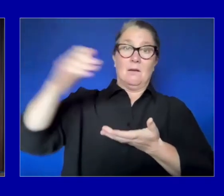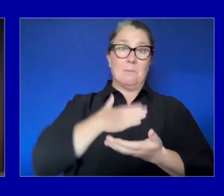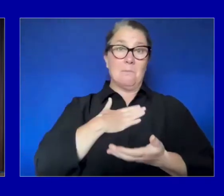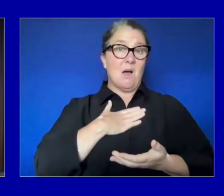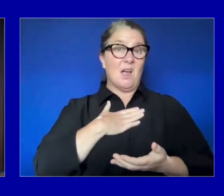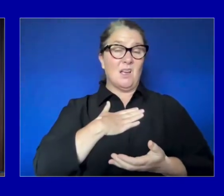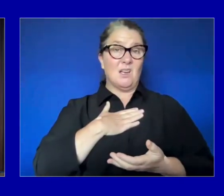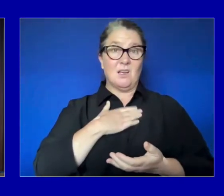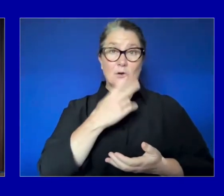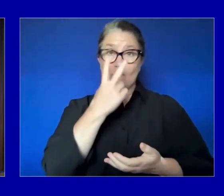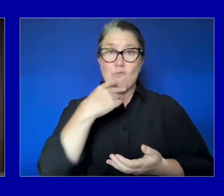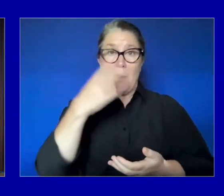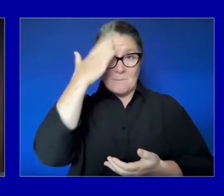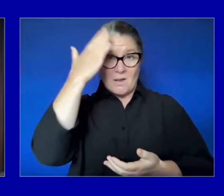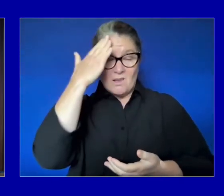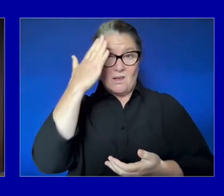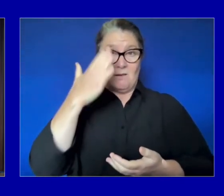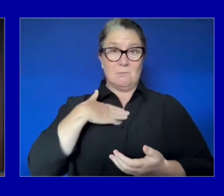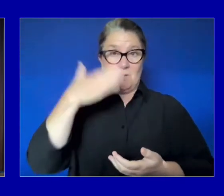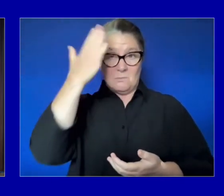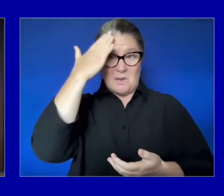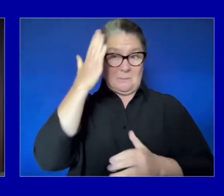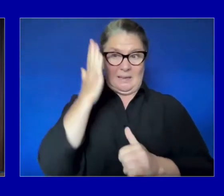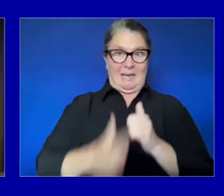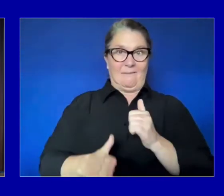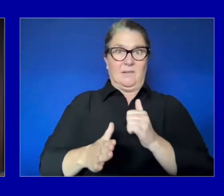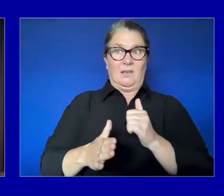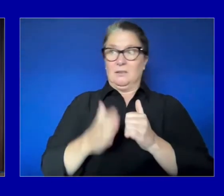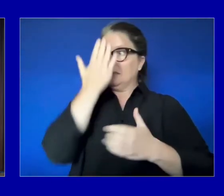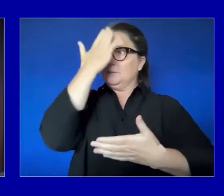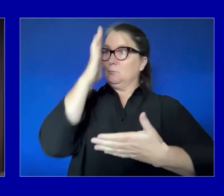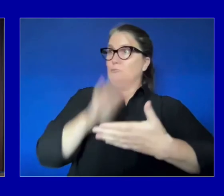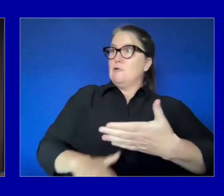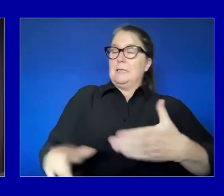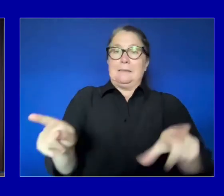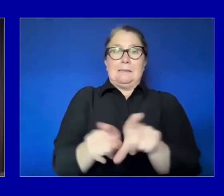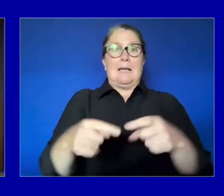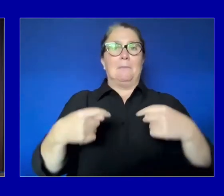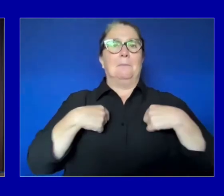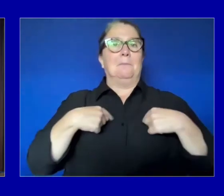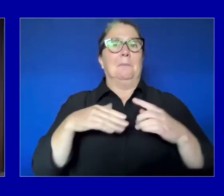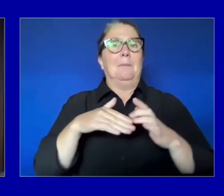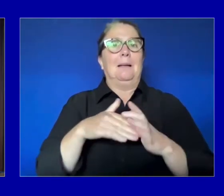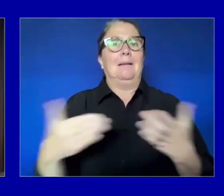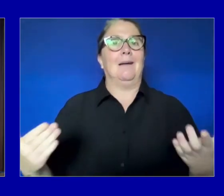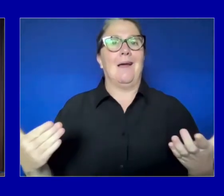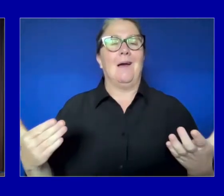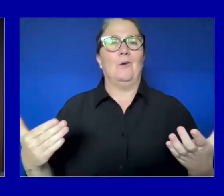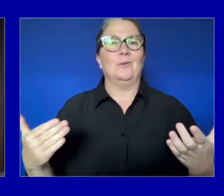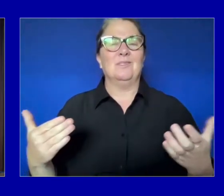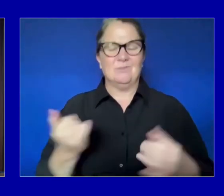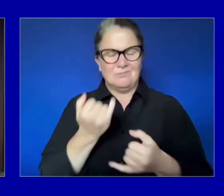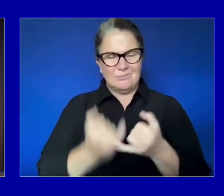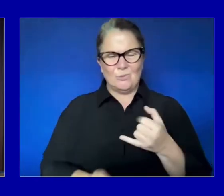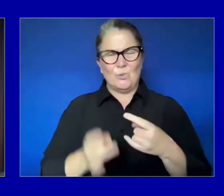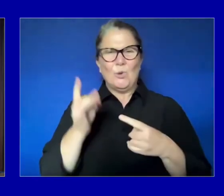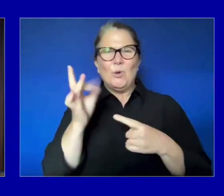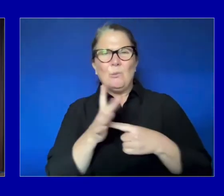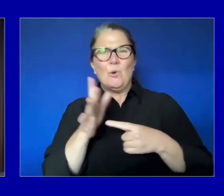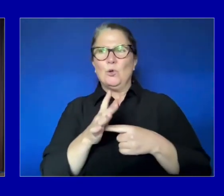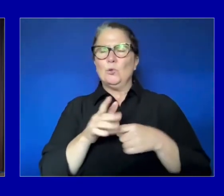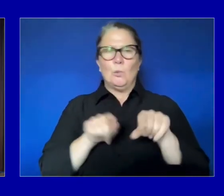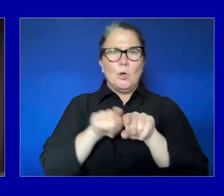we do now. And it's really, really important that we are, we, you know, continue this and keep learning from one another. And, you know,